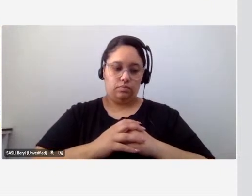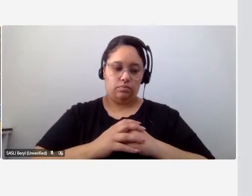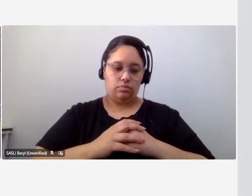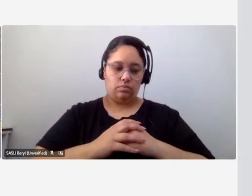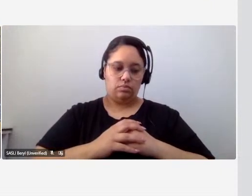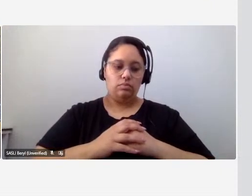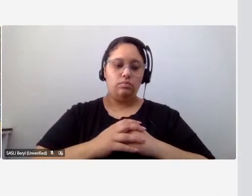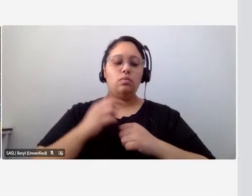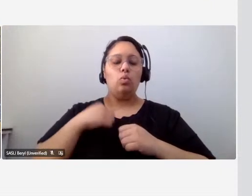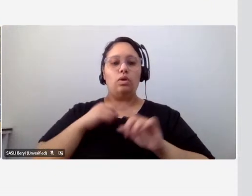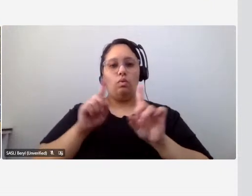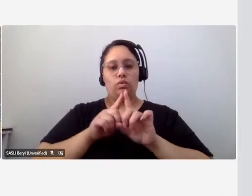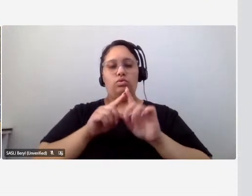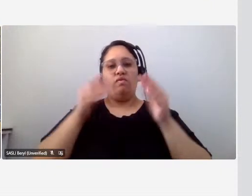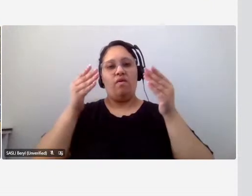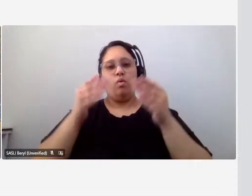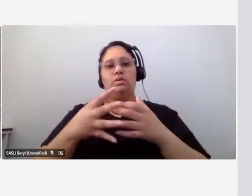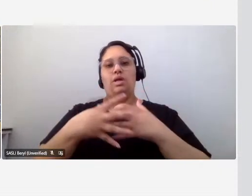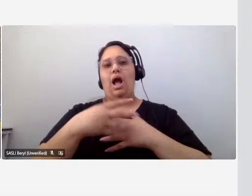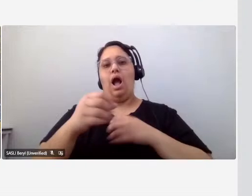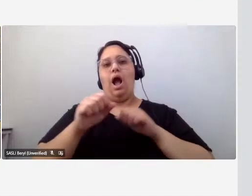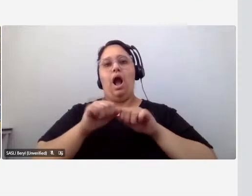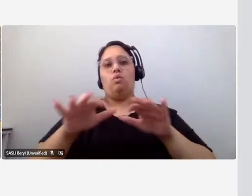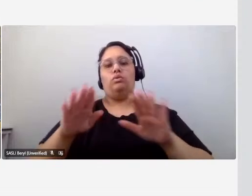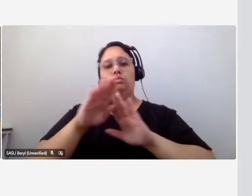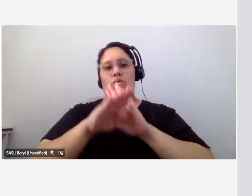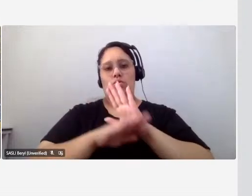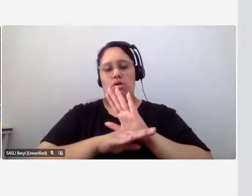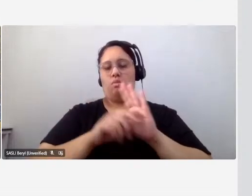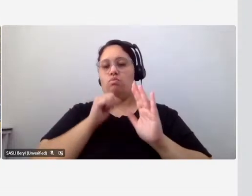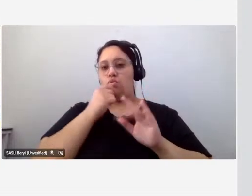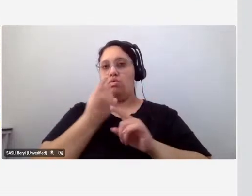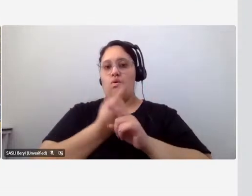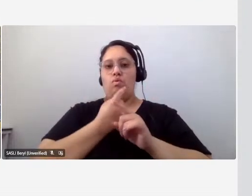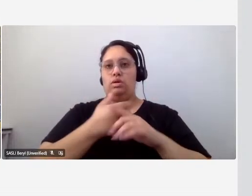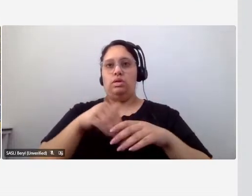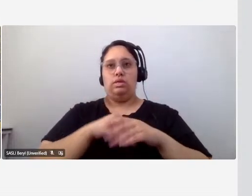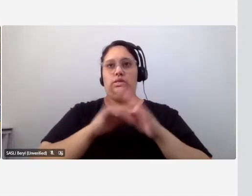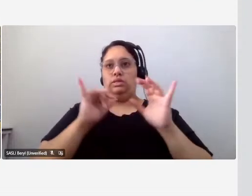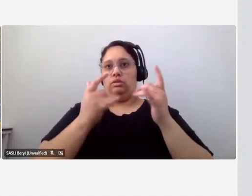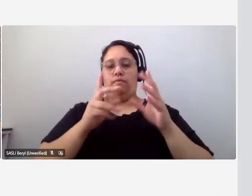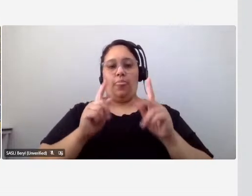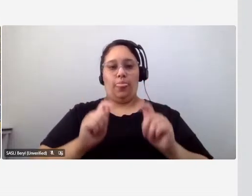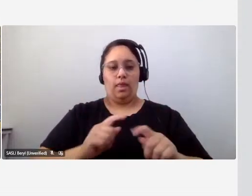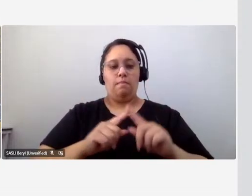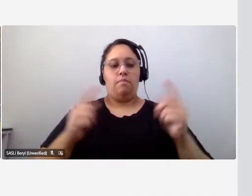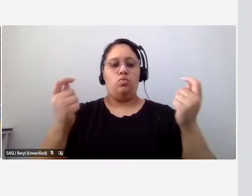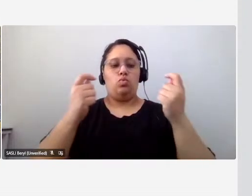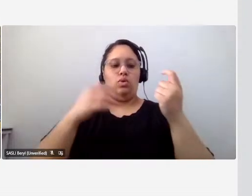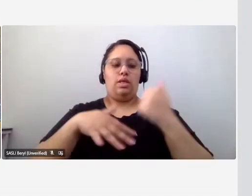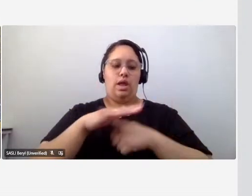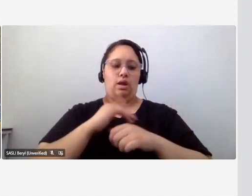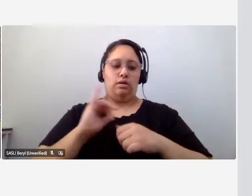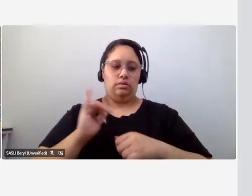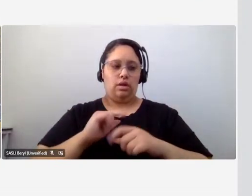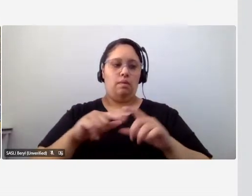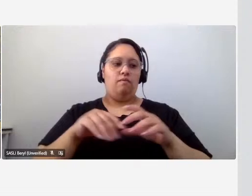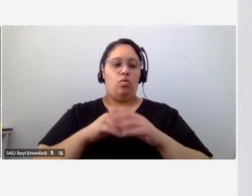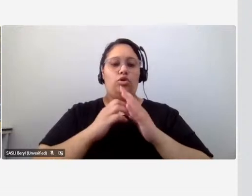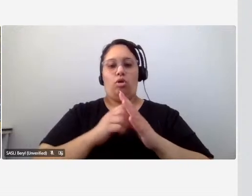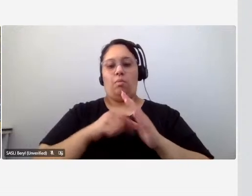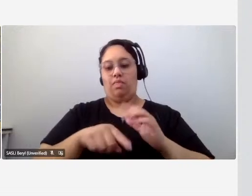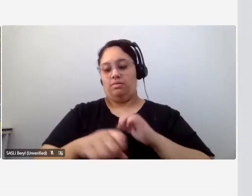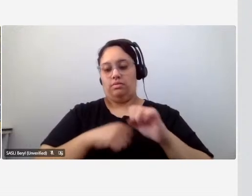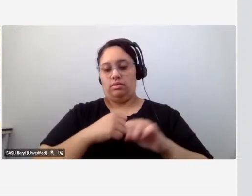We do focus our outreach programs, not just in the City of Cape Town, but also in rural areas. For example, this year we